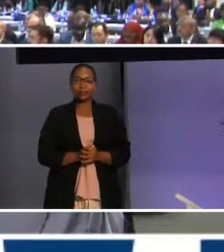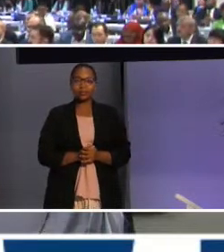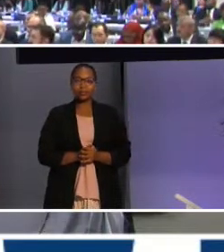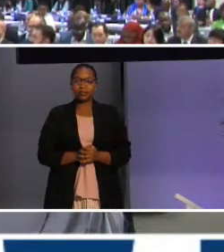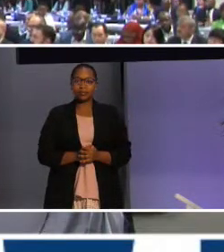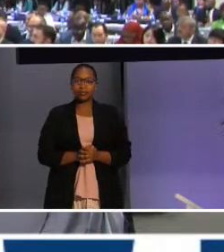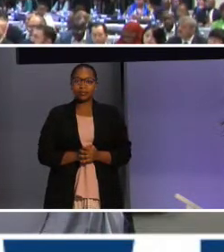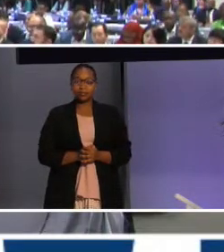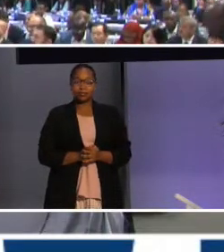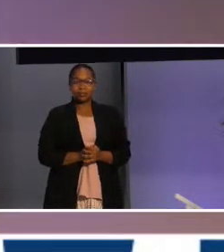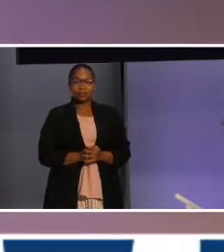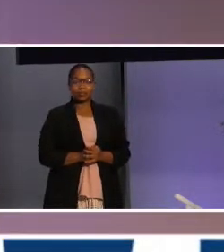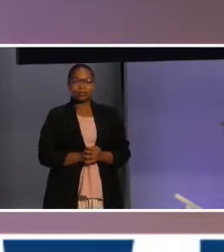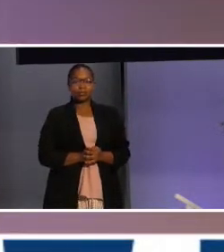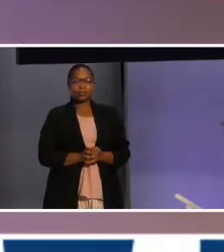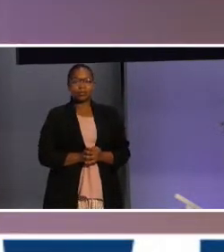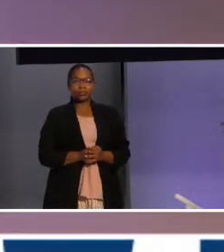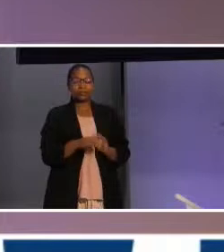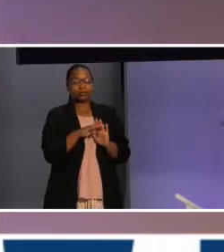Thank you very much,